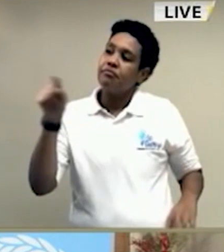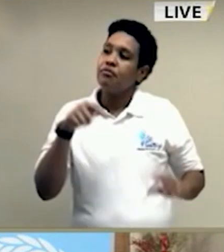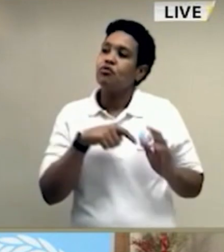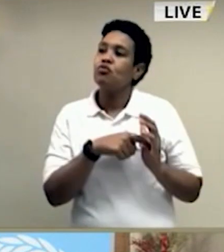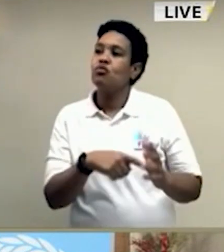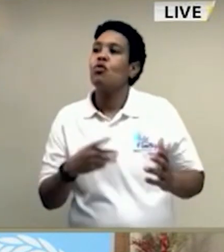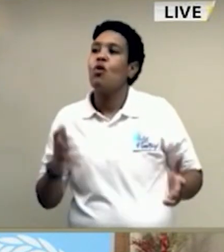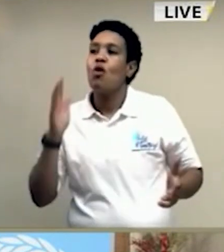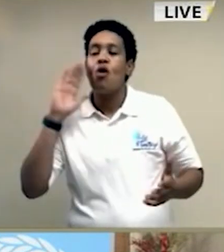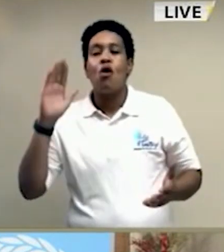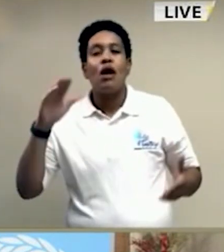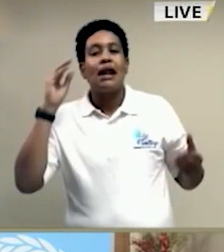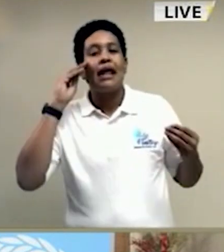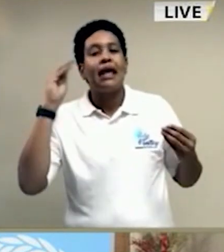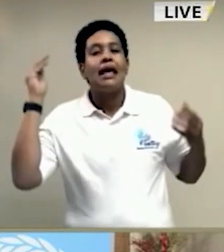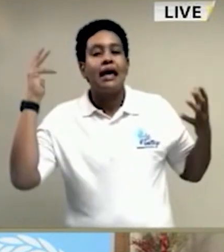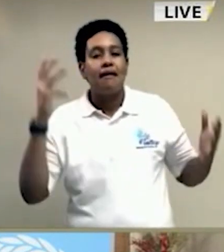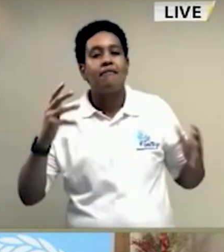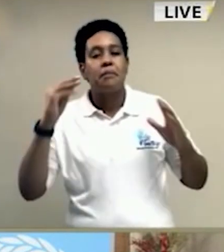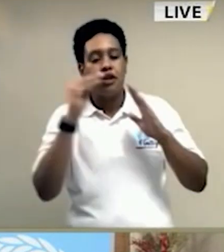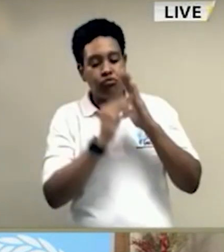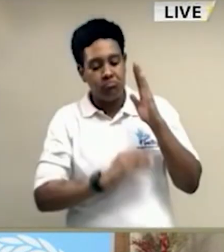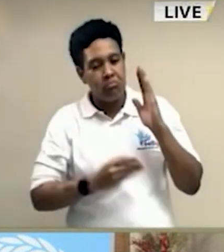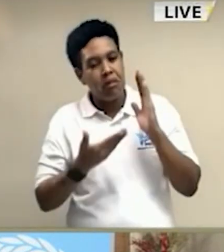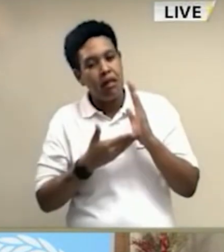secure, internationally accepted, and